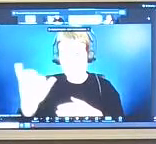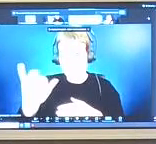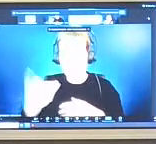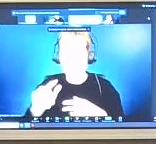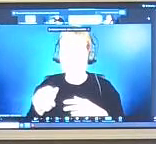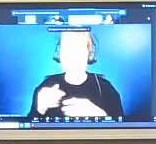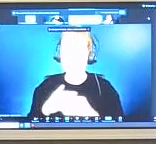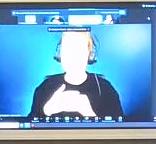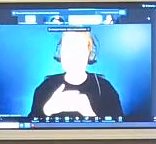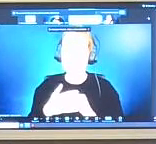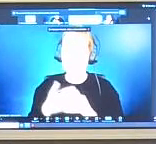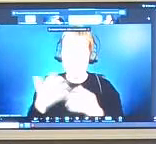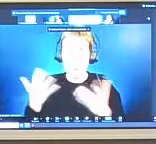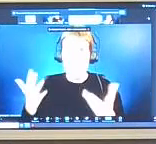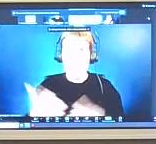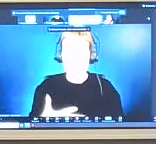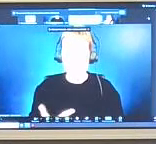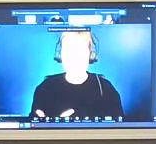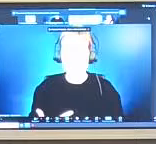on a